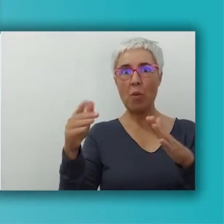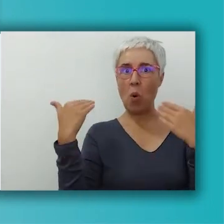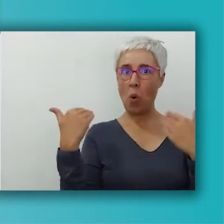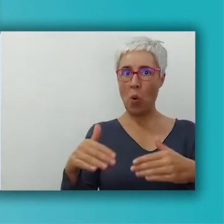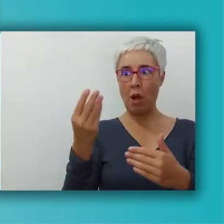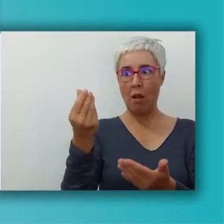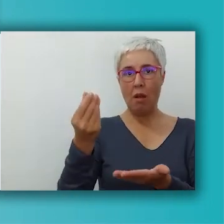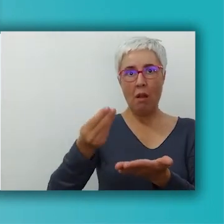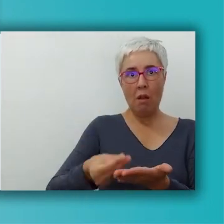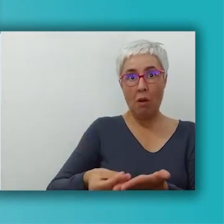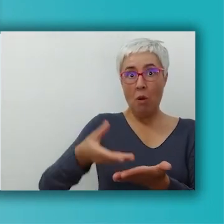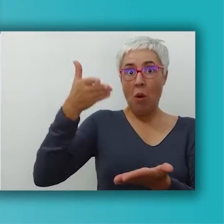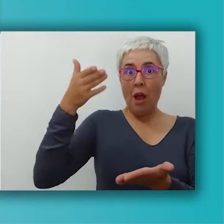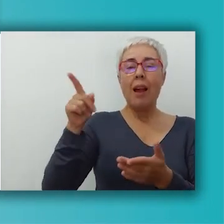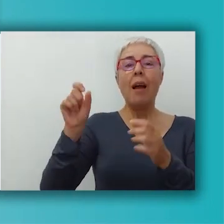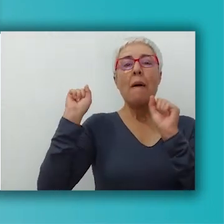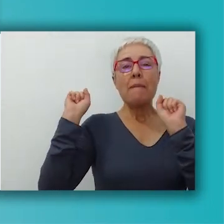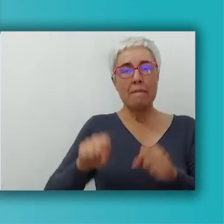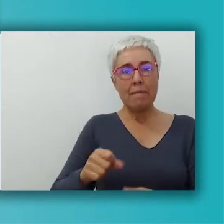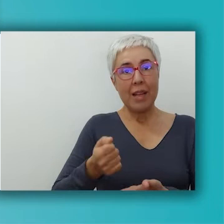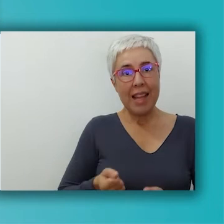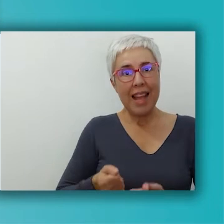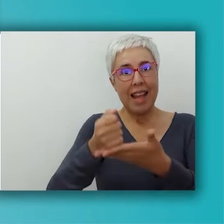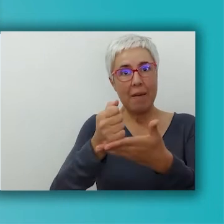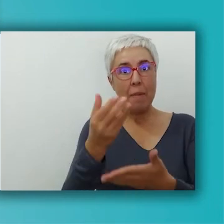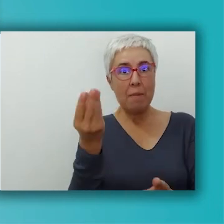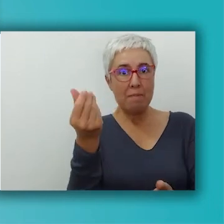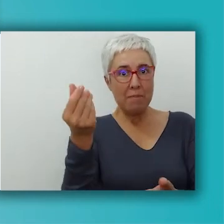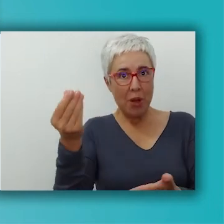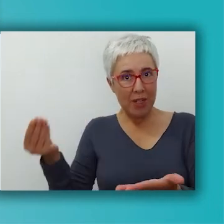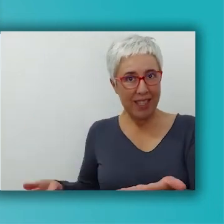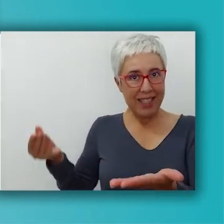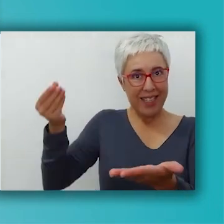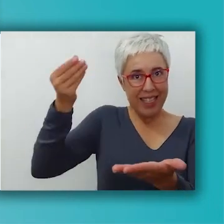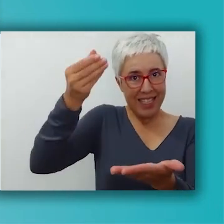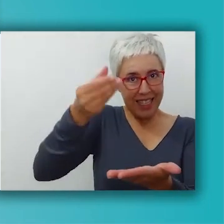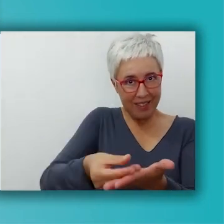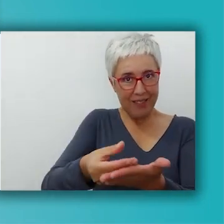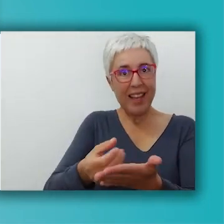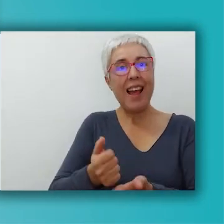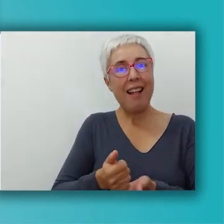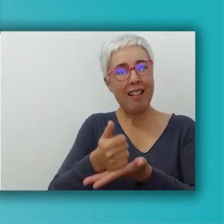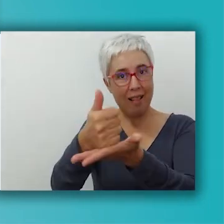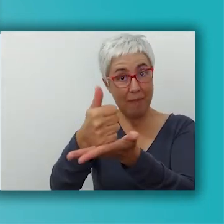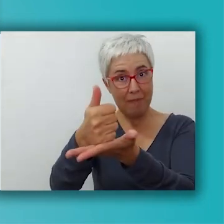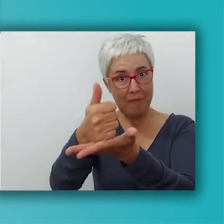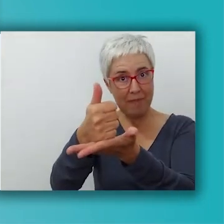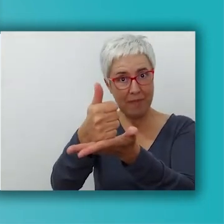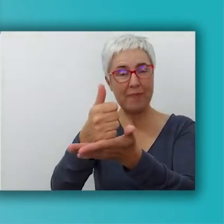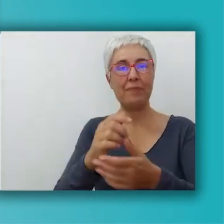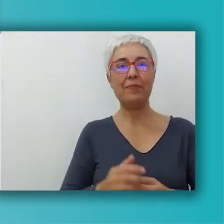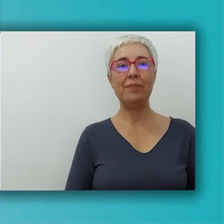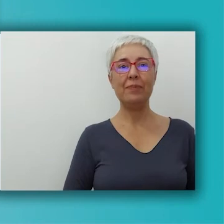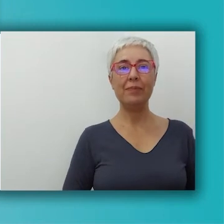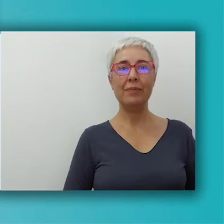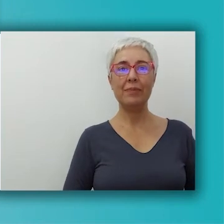son extremadamente costosas. Por eso Pensium proporciona una solución para estas personas mayores, pero también para